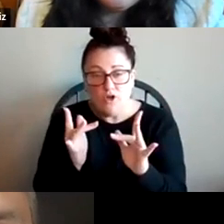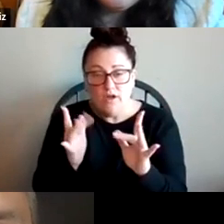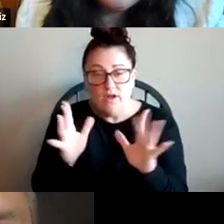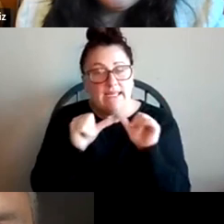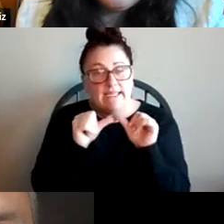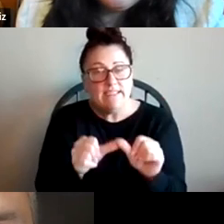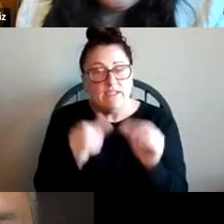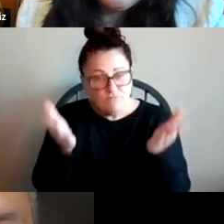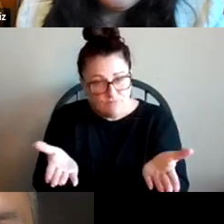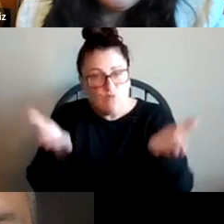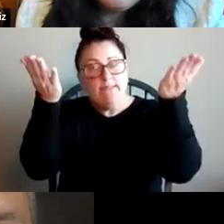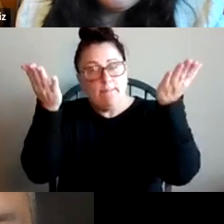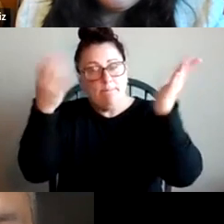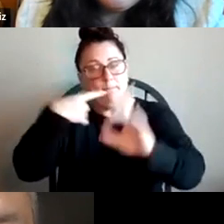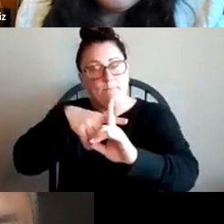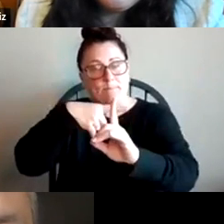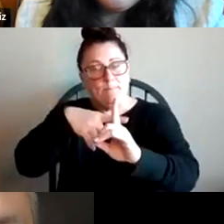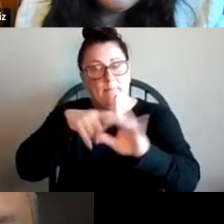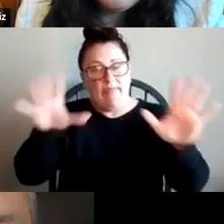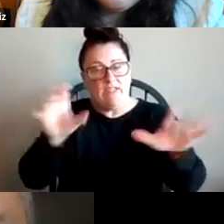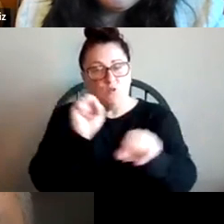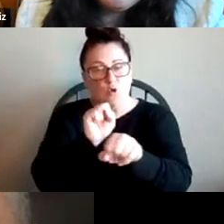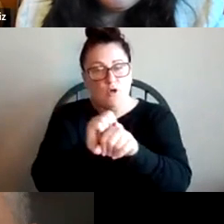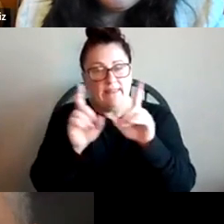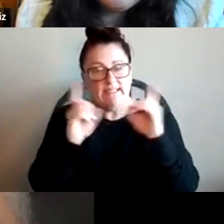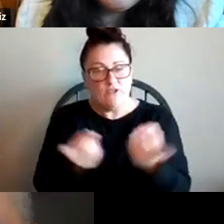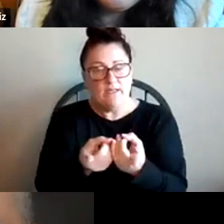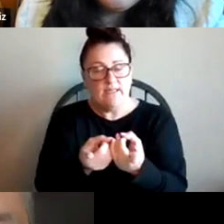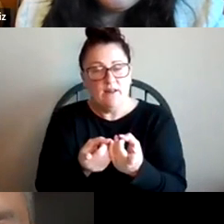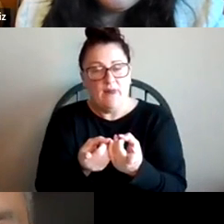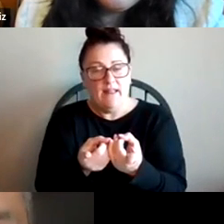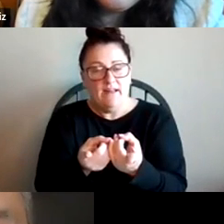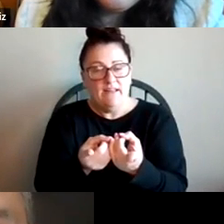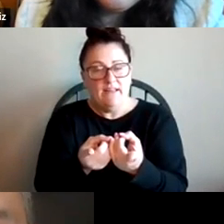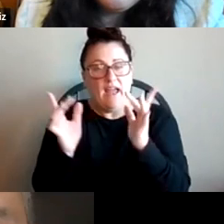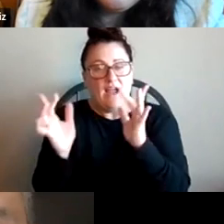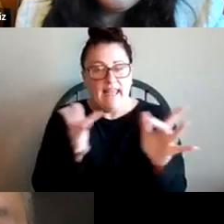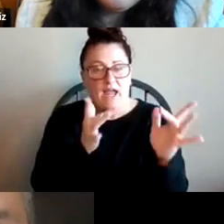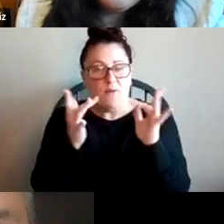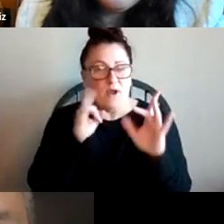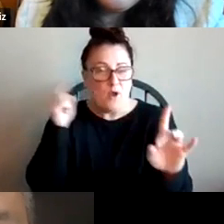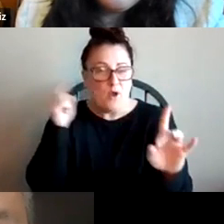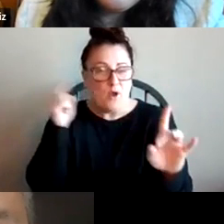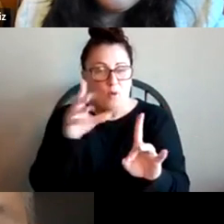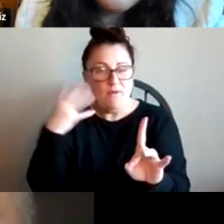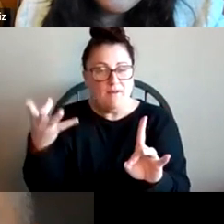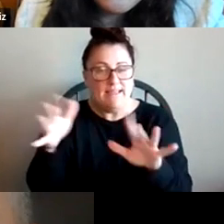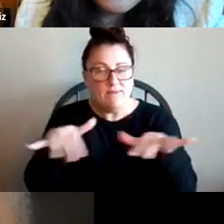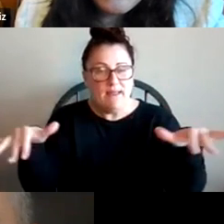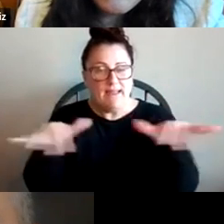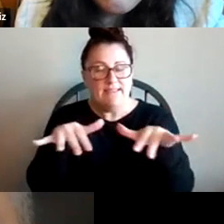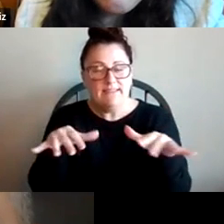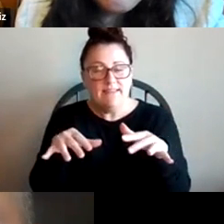continue to raise up and elevate this work in the district. And, you know, for our network, you know, our goal is to provide a space for